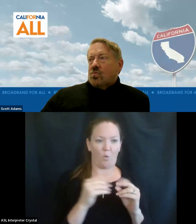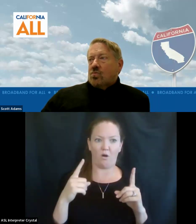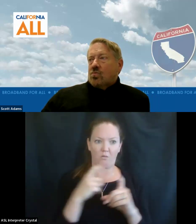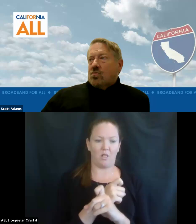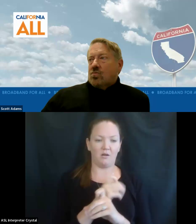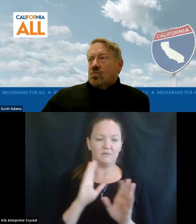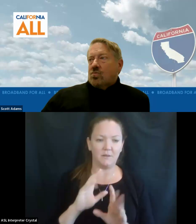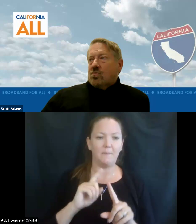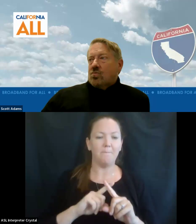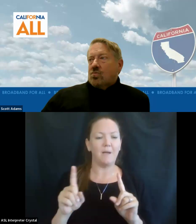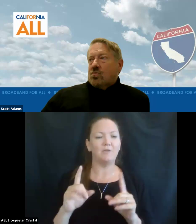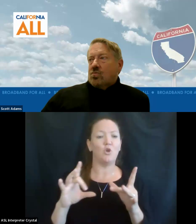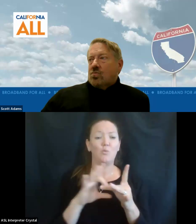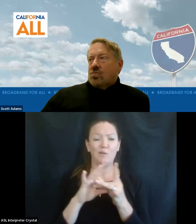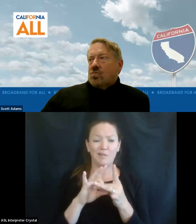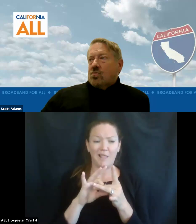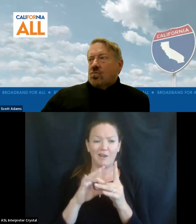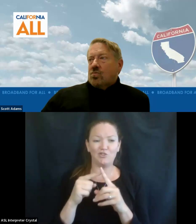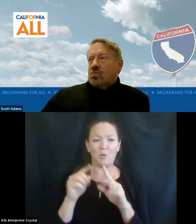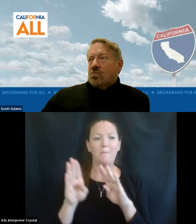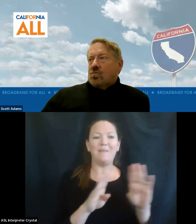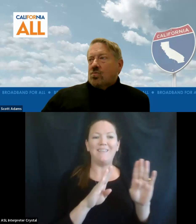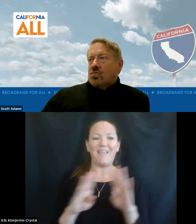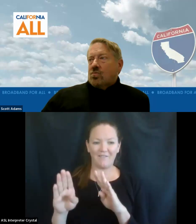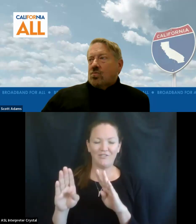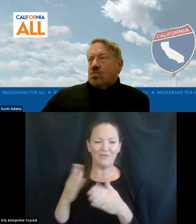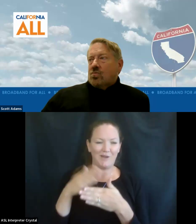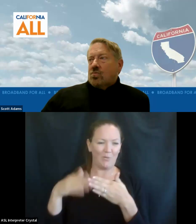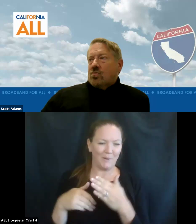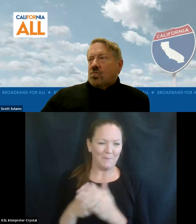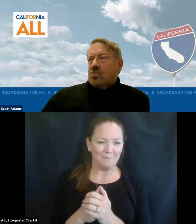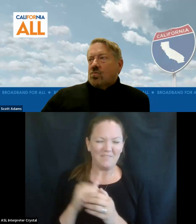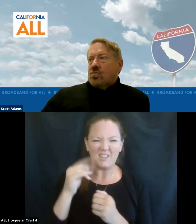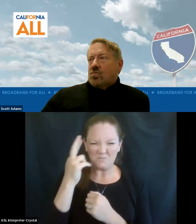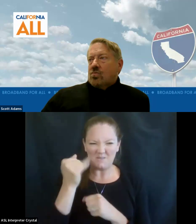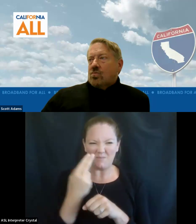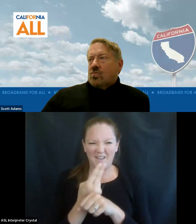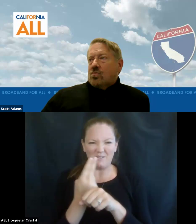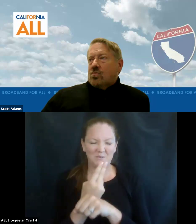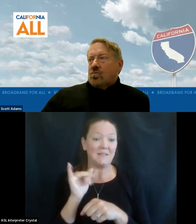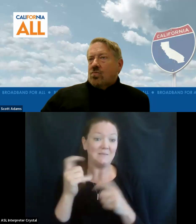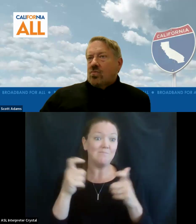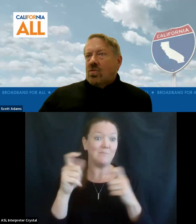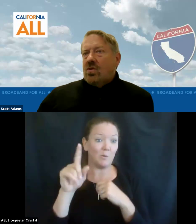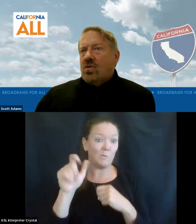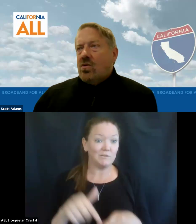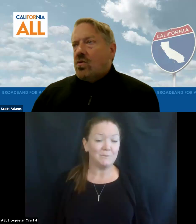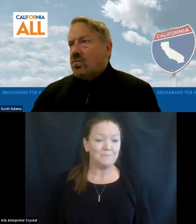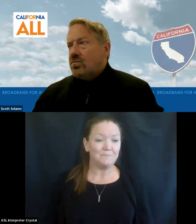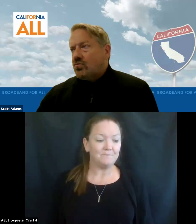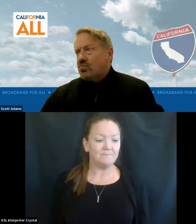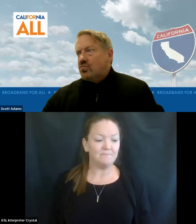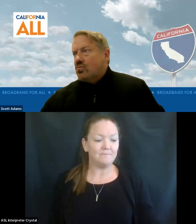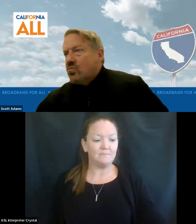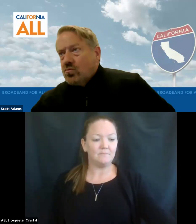are associated with behavioral outcomes. So that's why they use them. But that's a very good question. If I could just, it looks